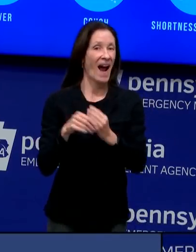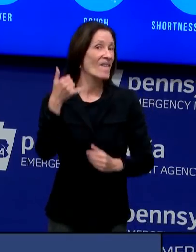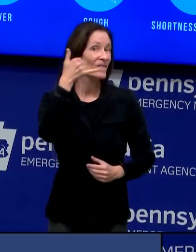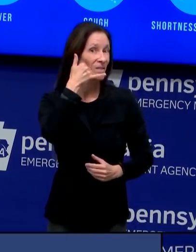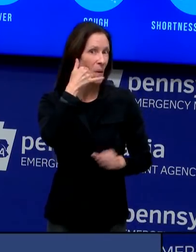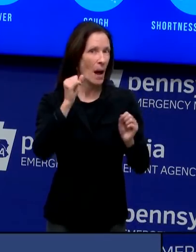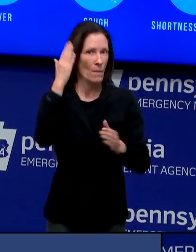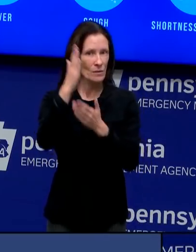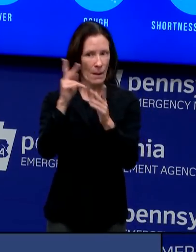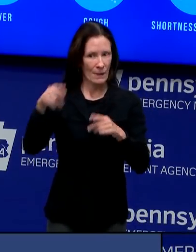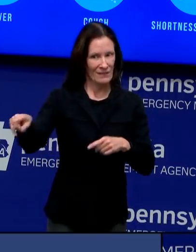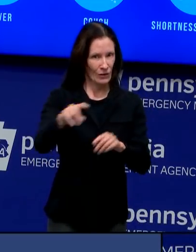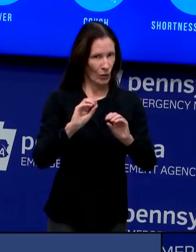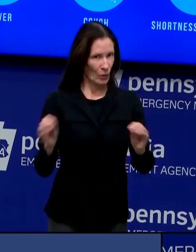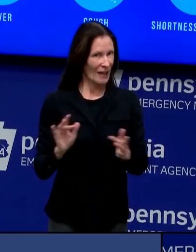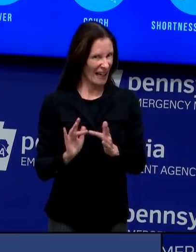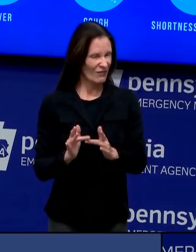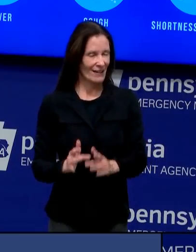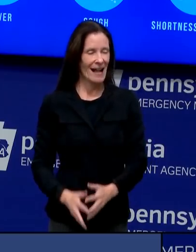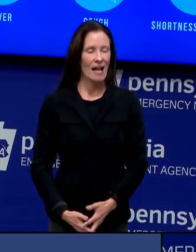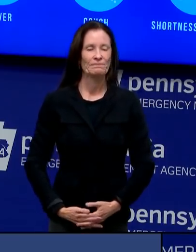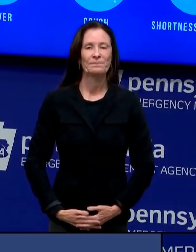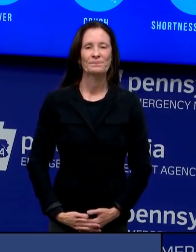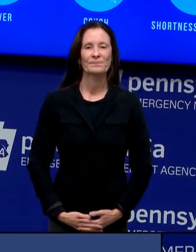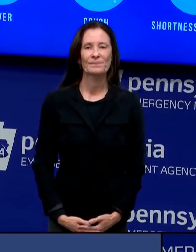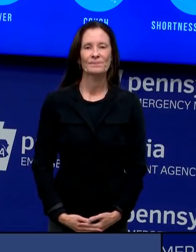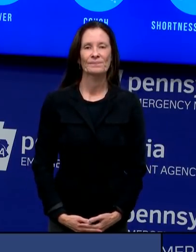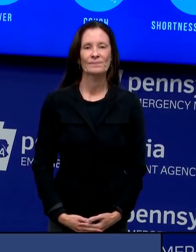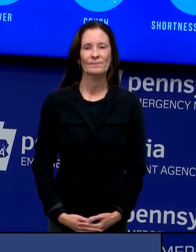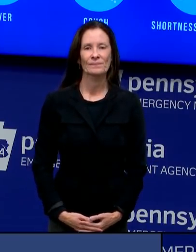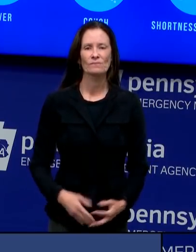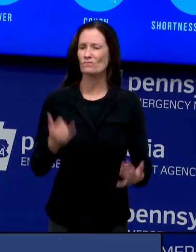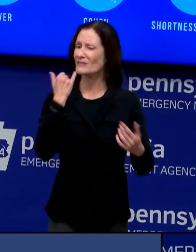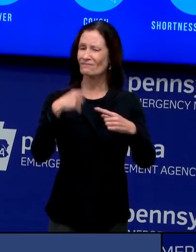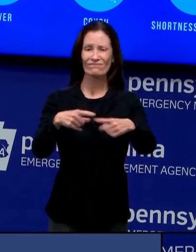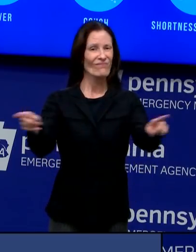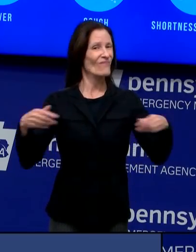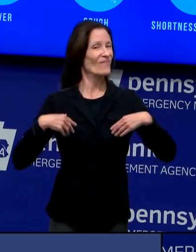able to answer, the Department of Health and Governor's Communications Office